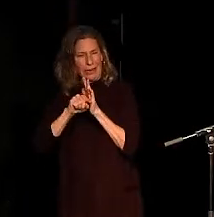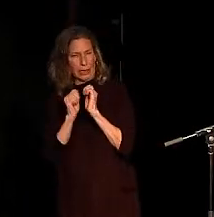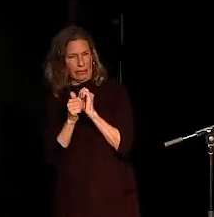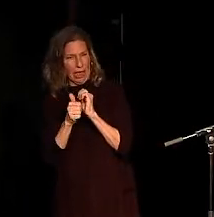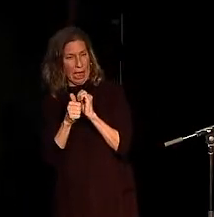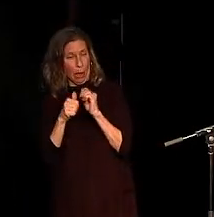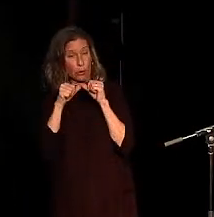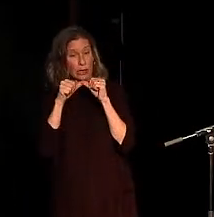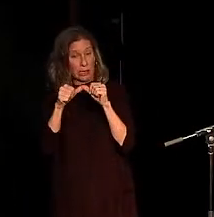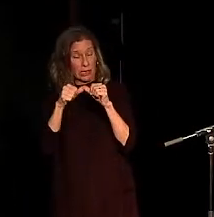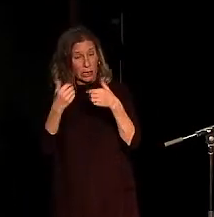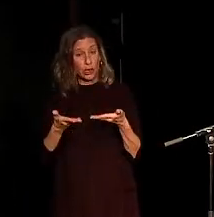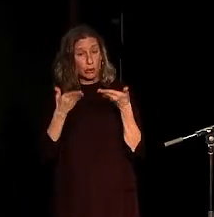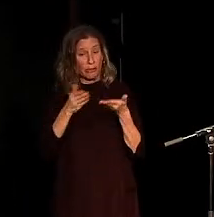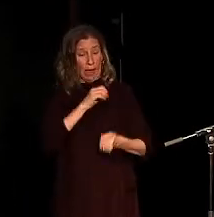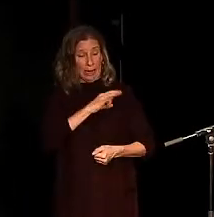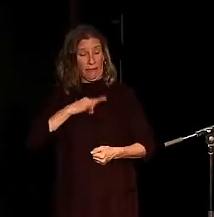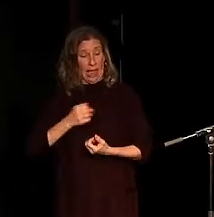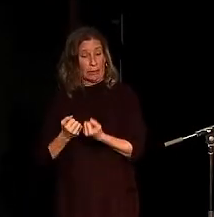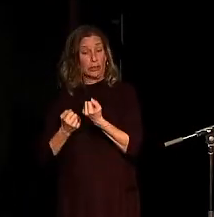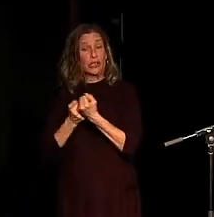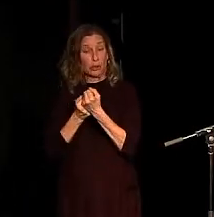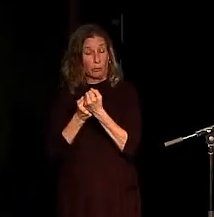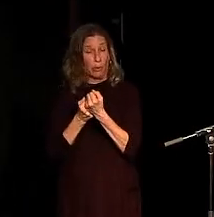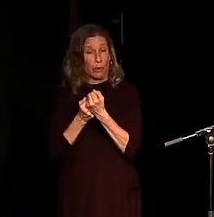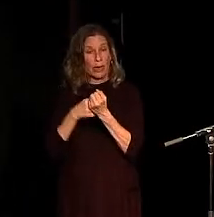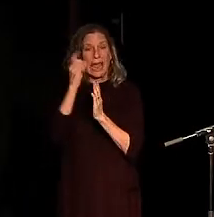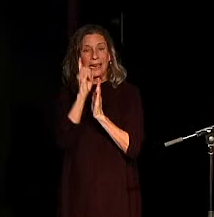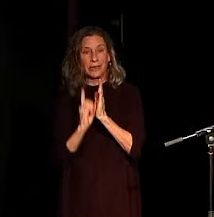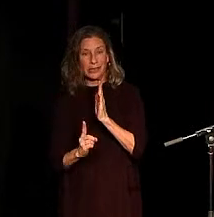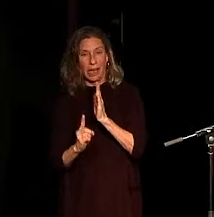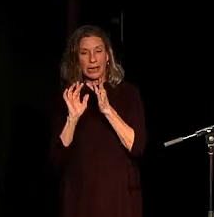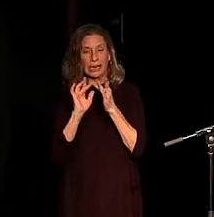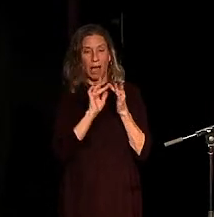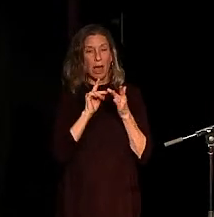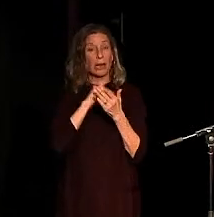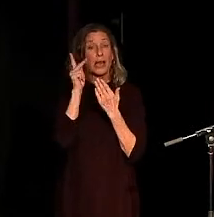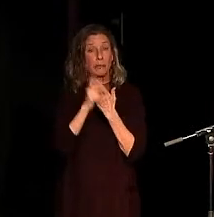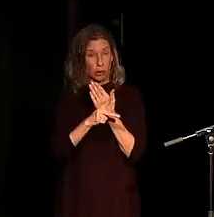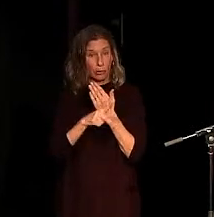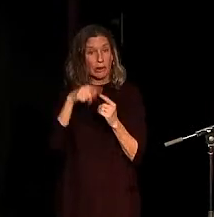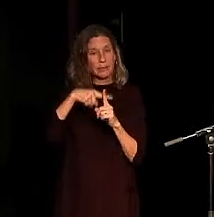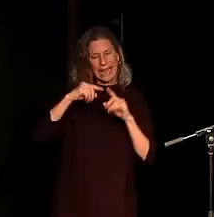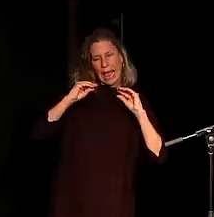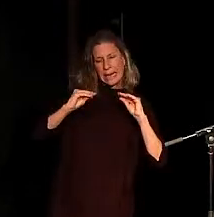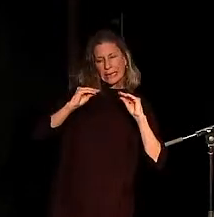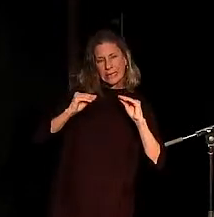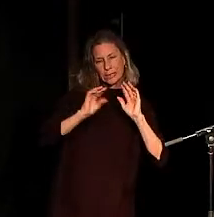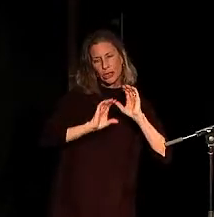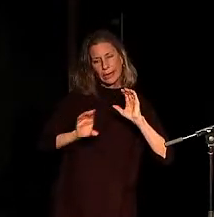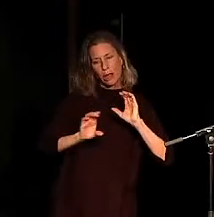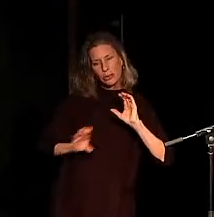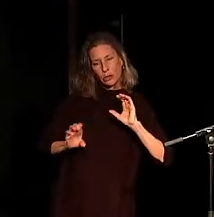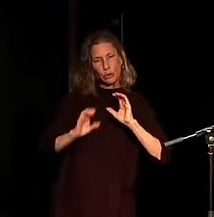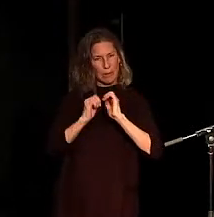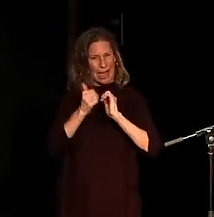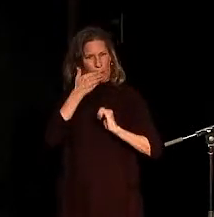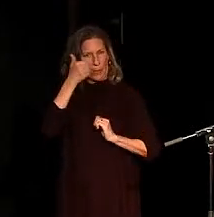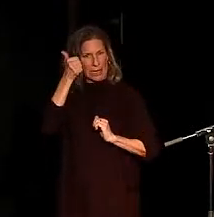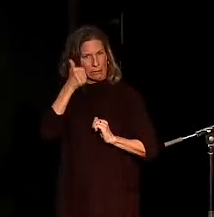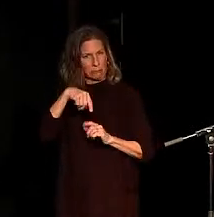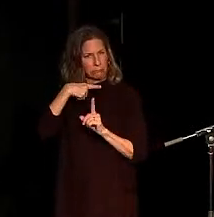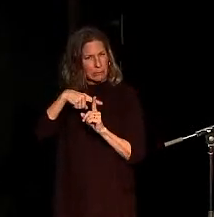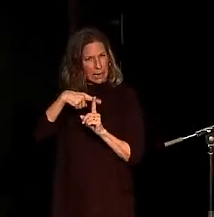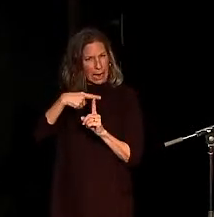to provide faculty support in designing online programs and teaching online, but also